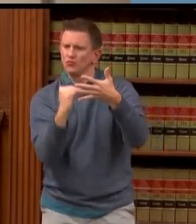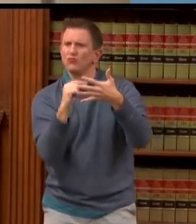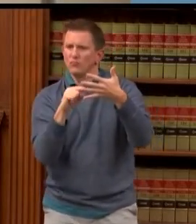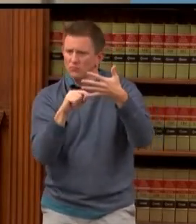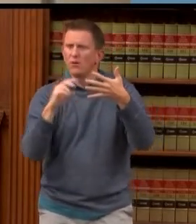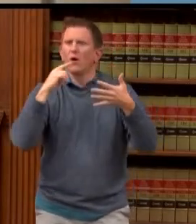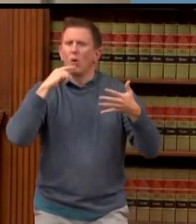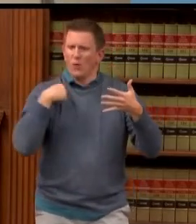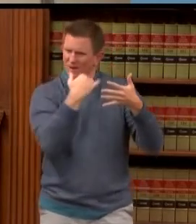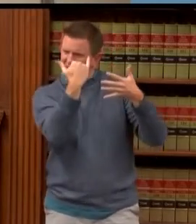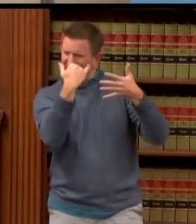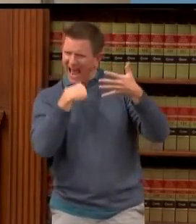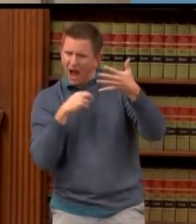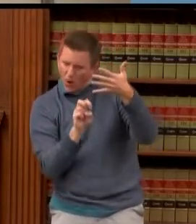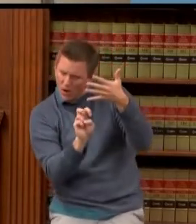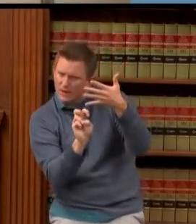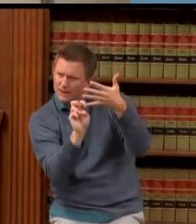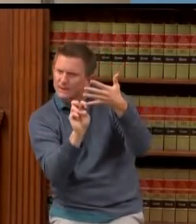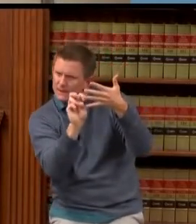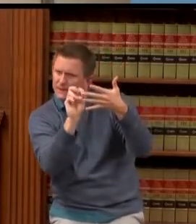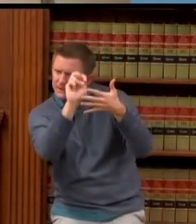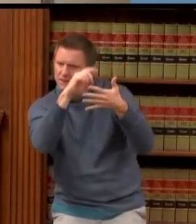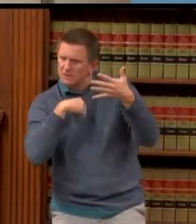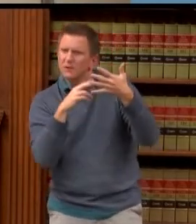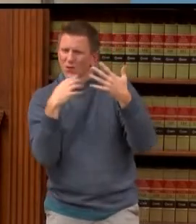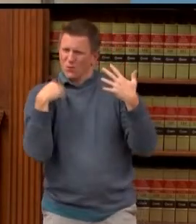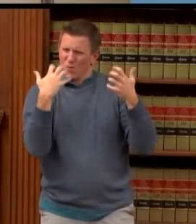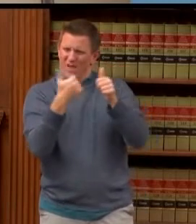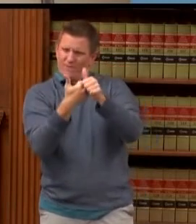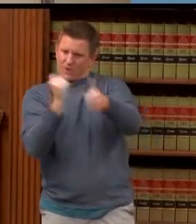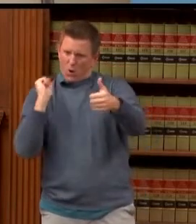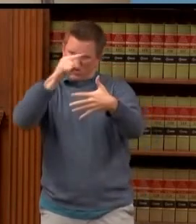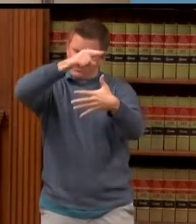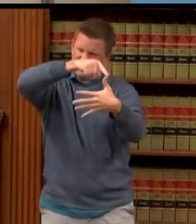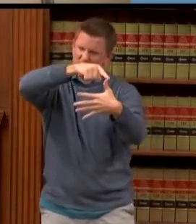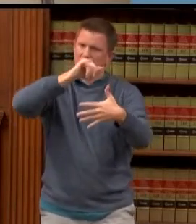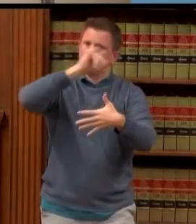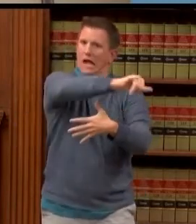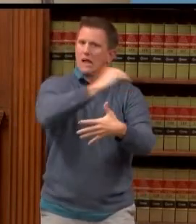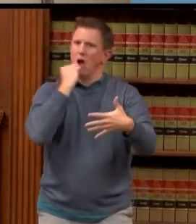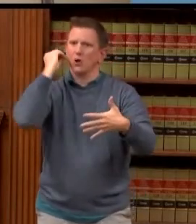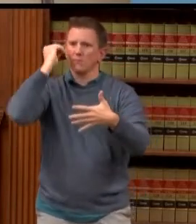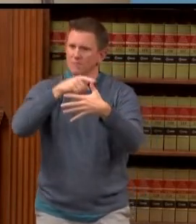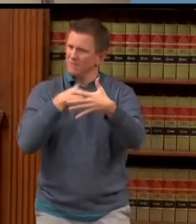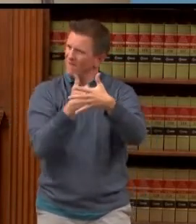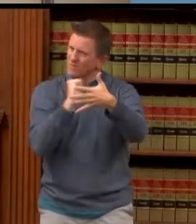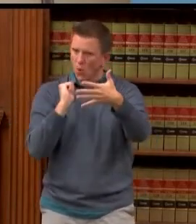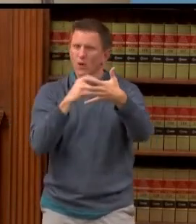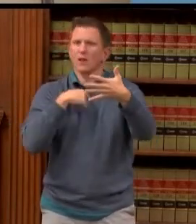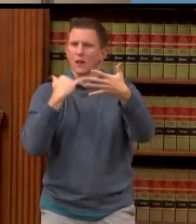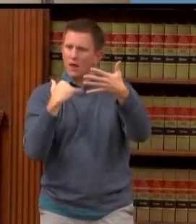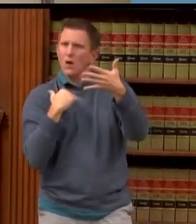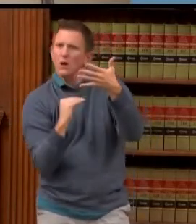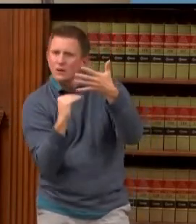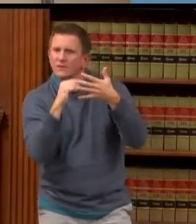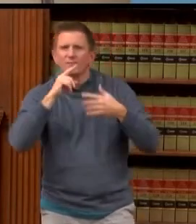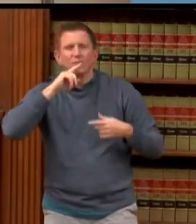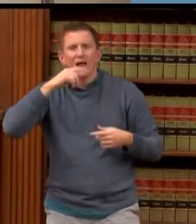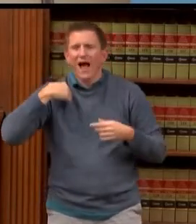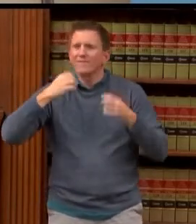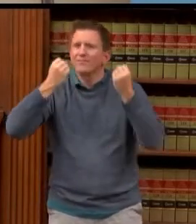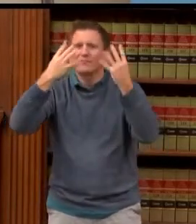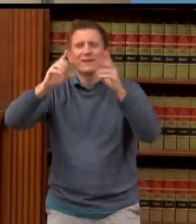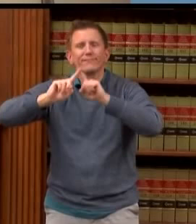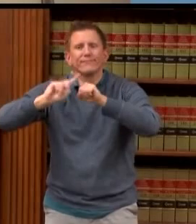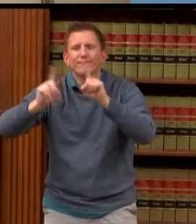that. But we've implemented a lot of things, and this virus is very difficult to control.